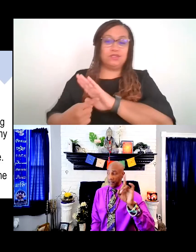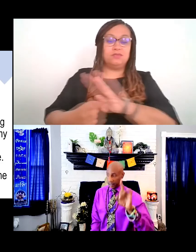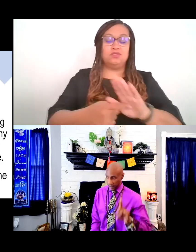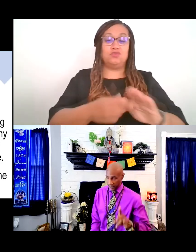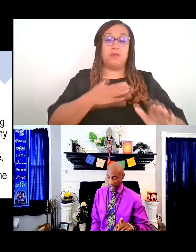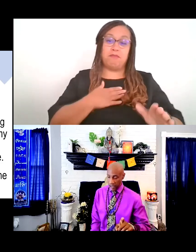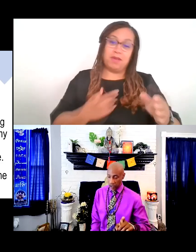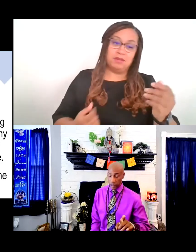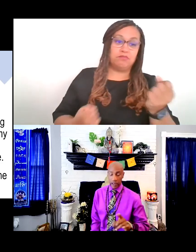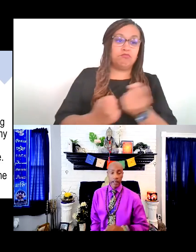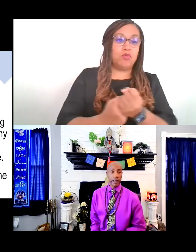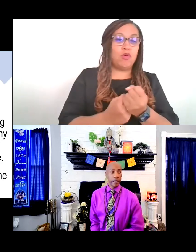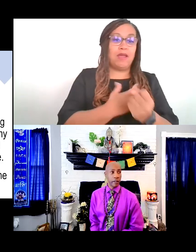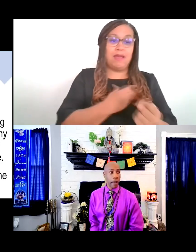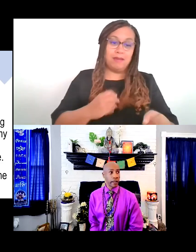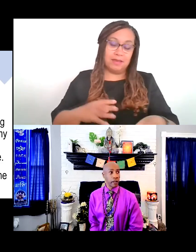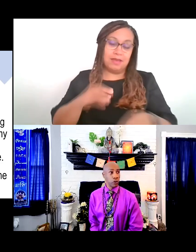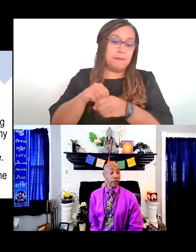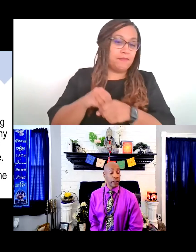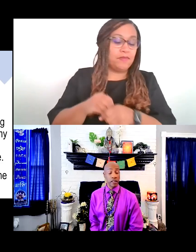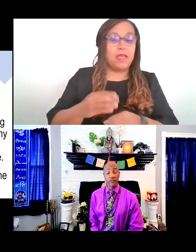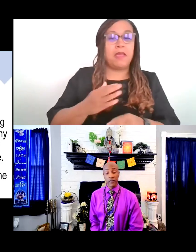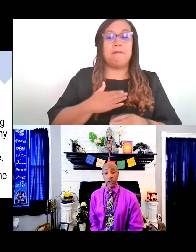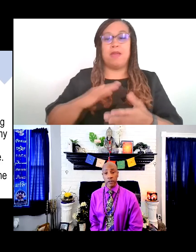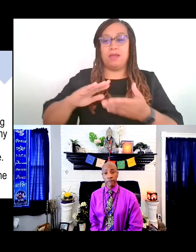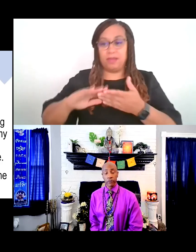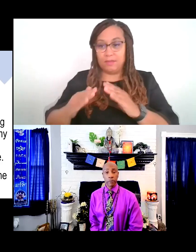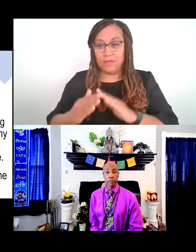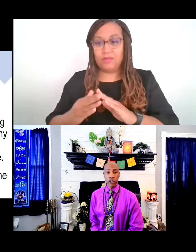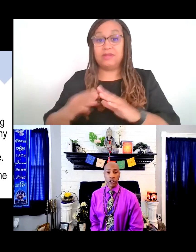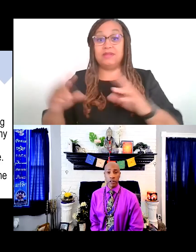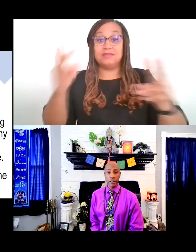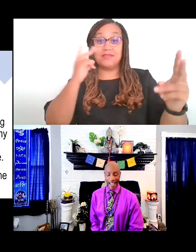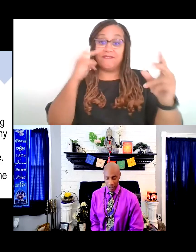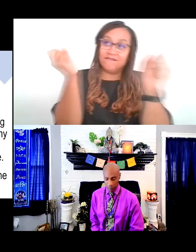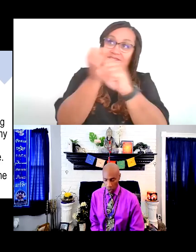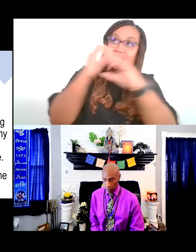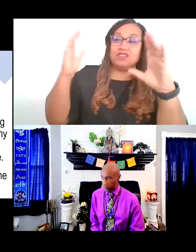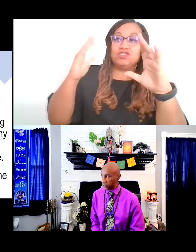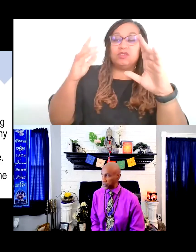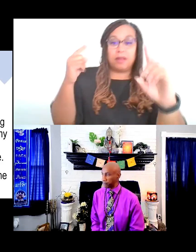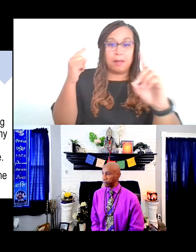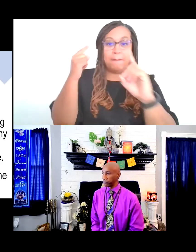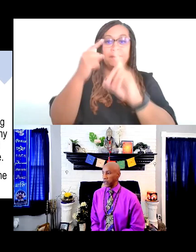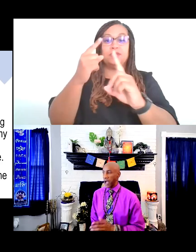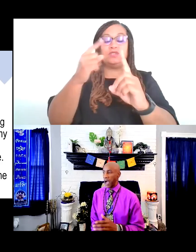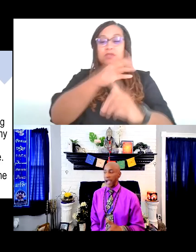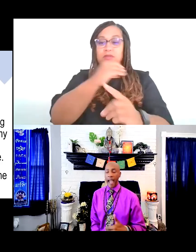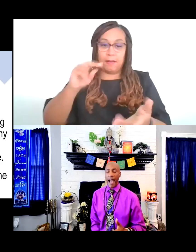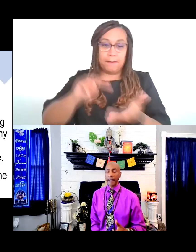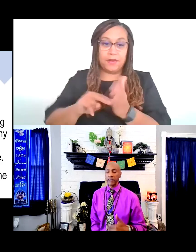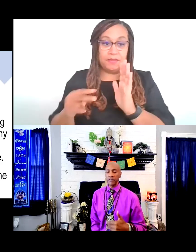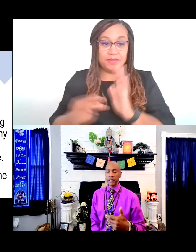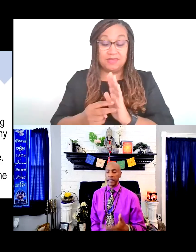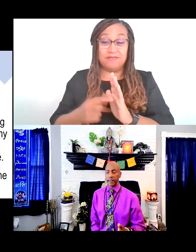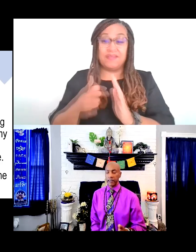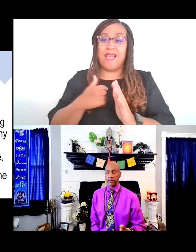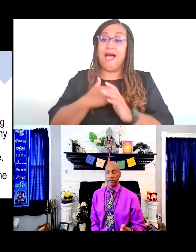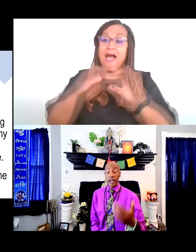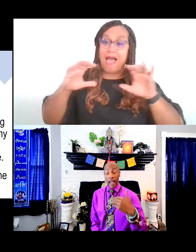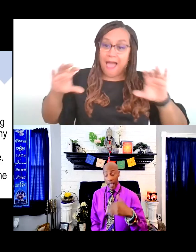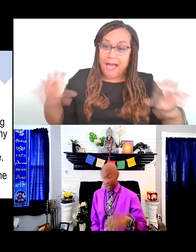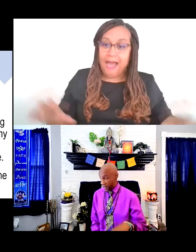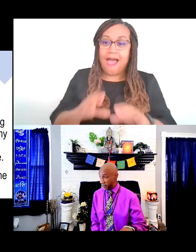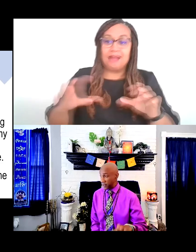and engagement in my community's vision, mission, and purpose. I actively